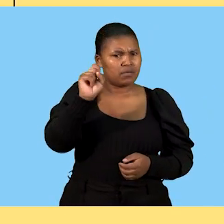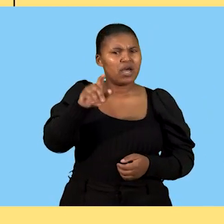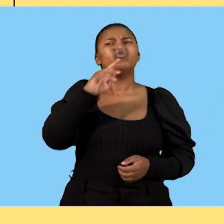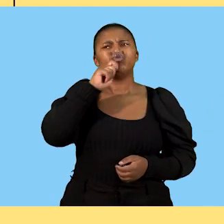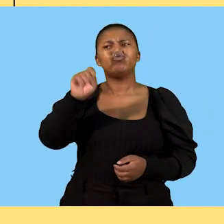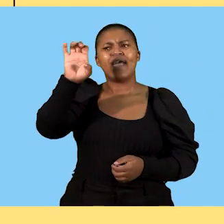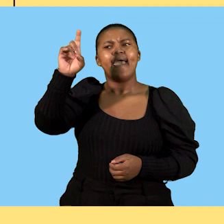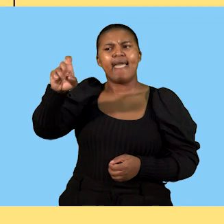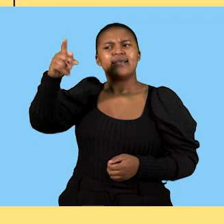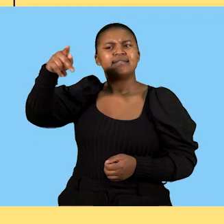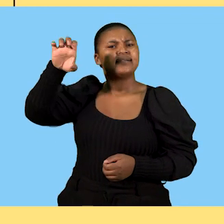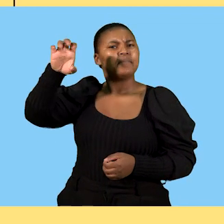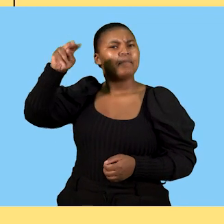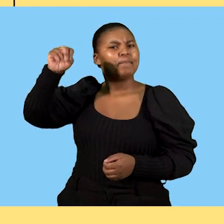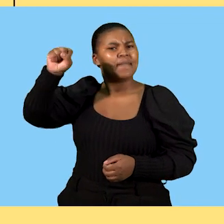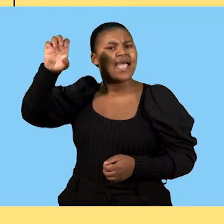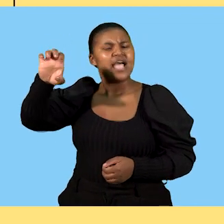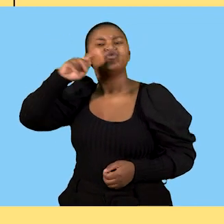expense,